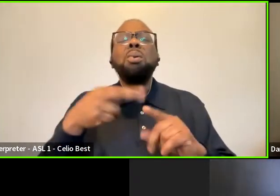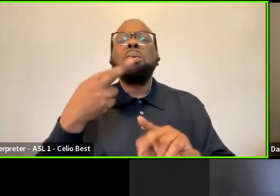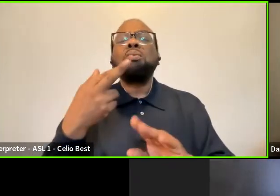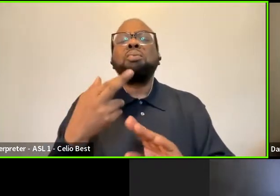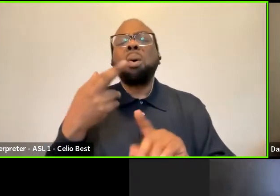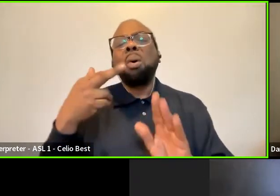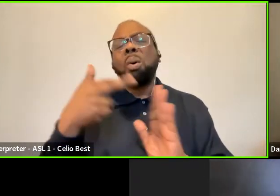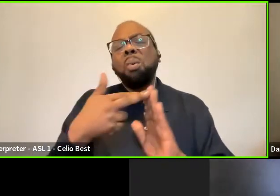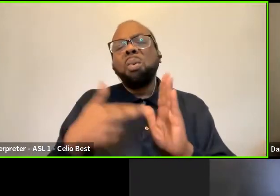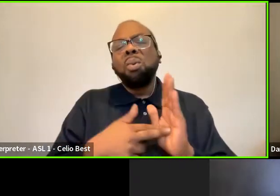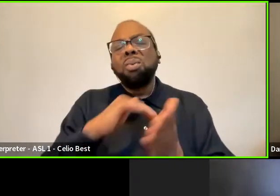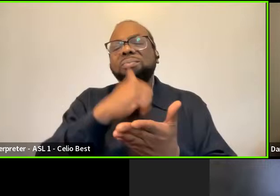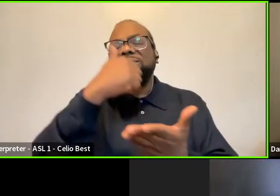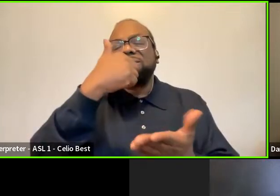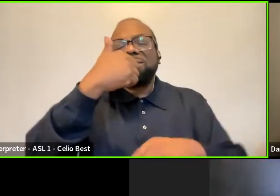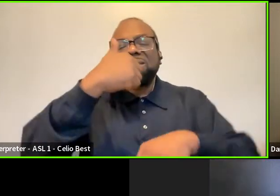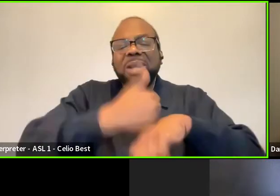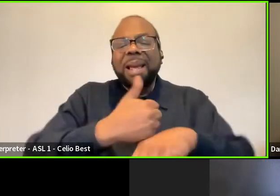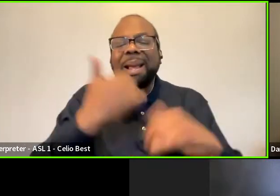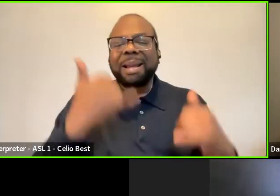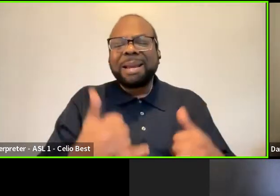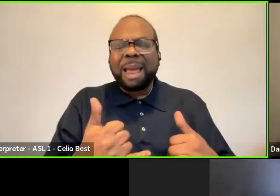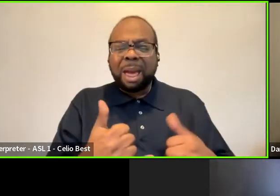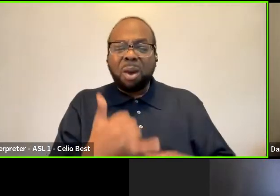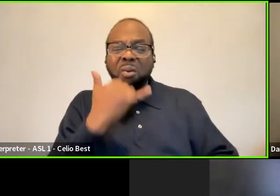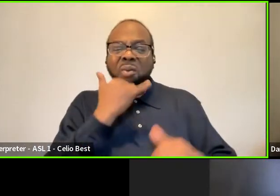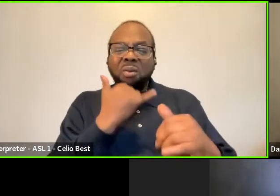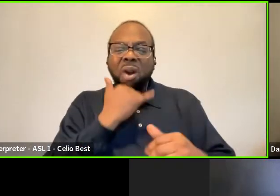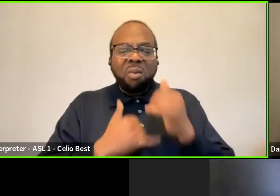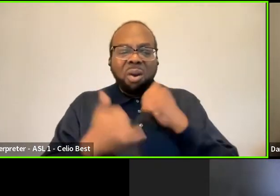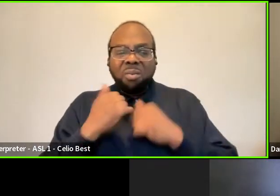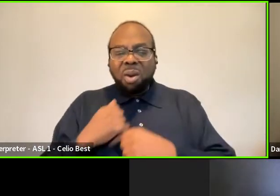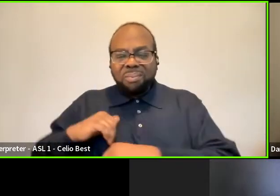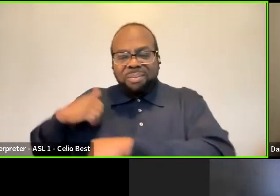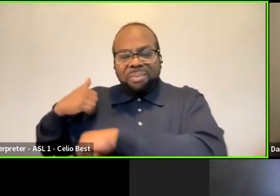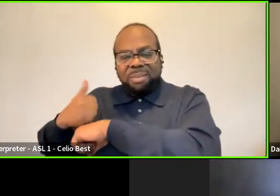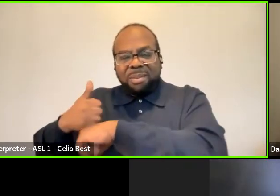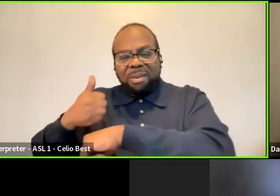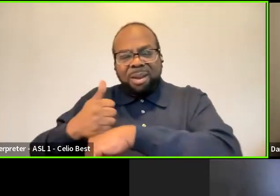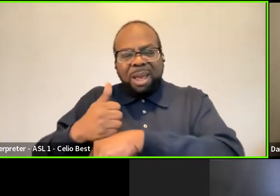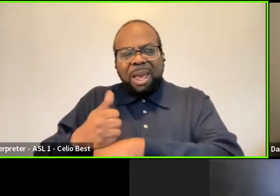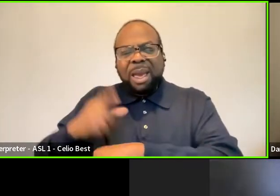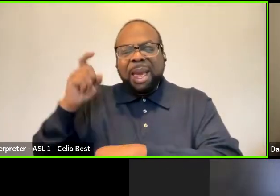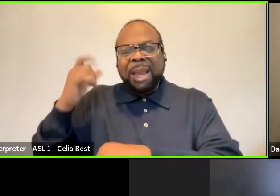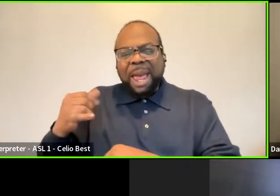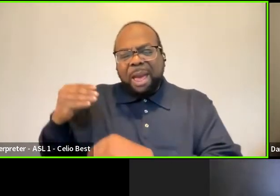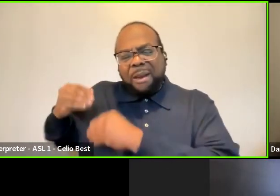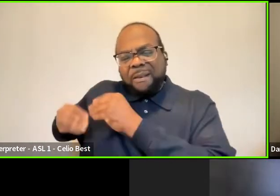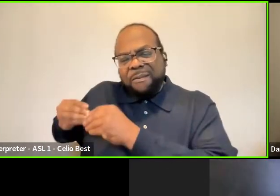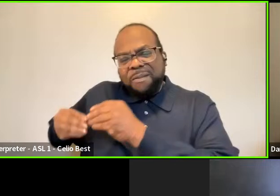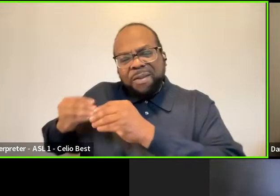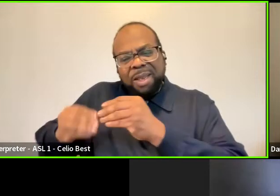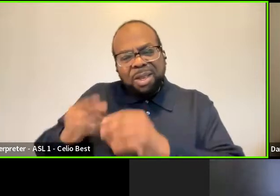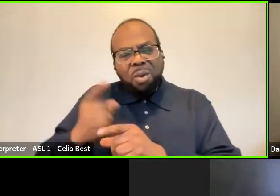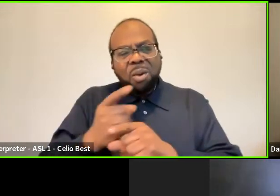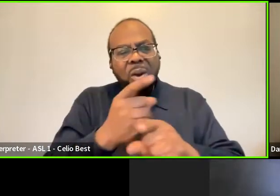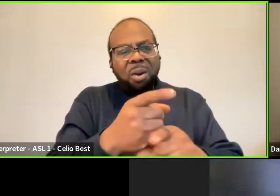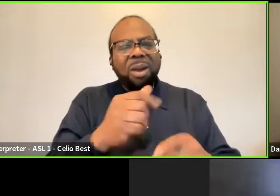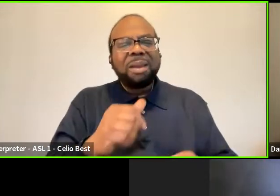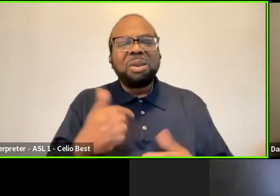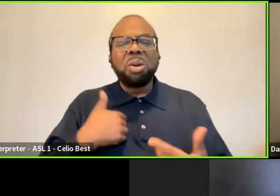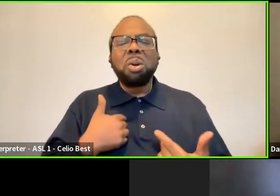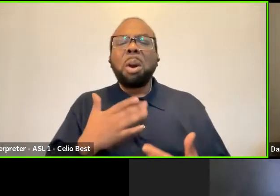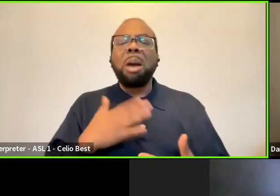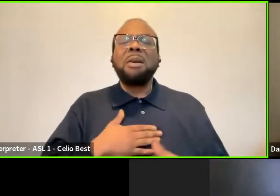We now have to correct the wrong. I'm excited about this moment. It's a legacy moment. It's not only a legacy moment for me as the mayor.